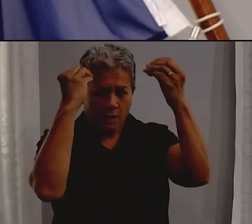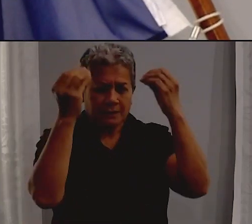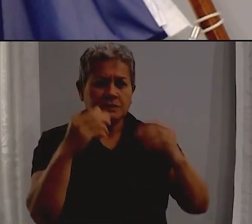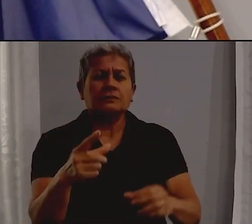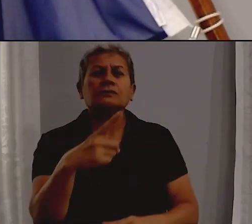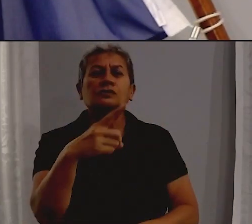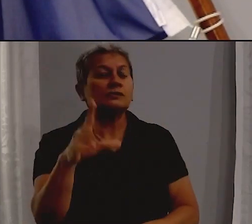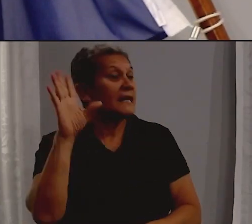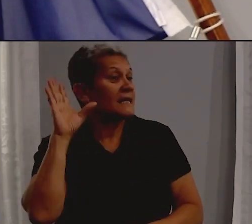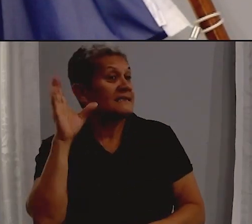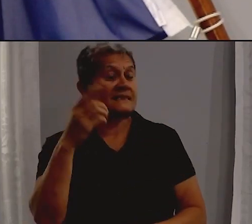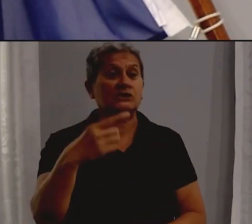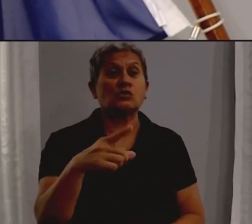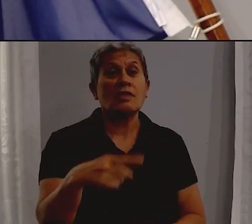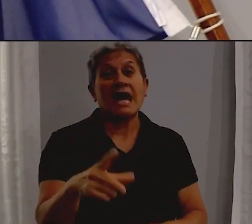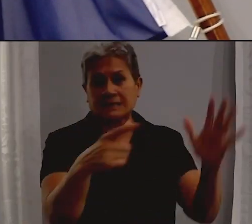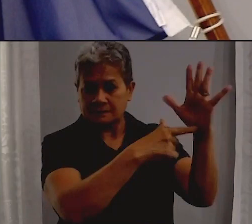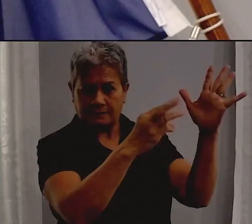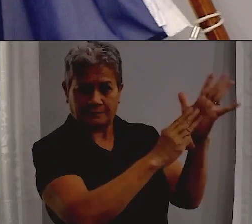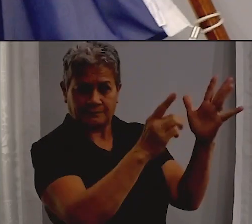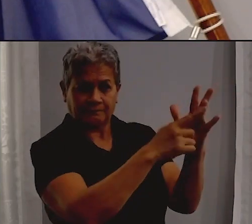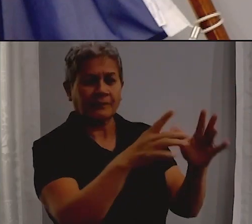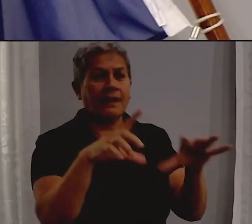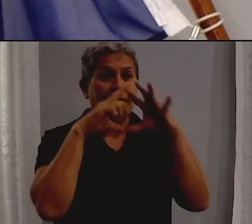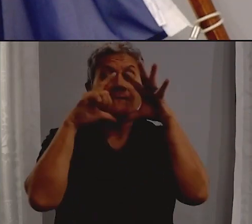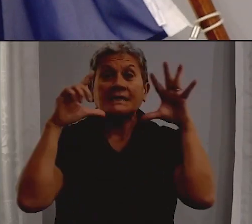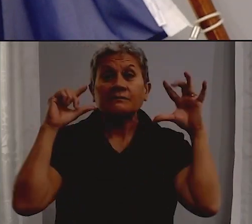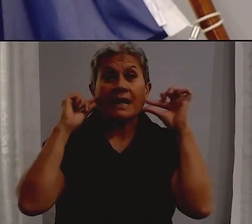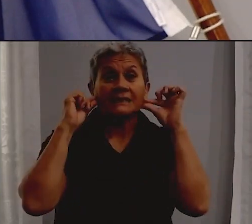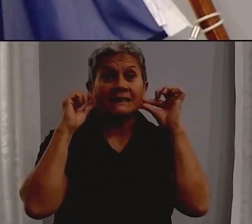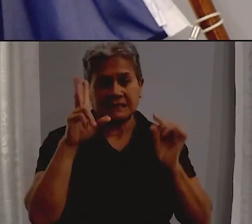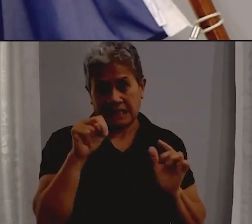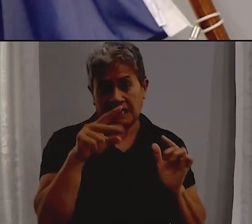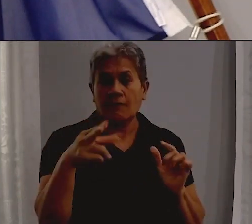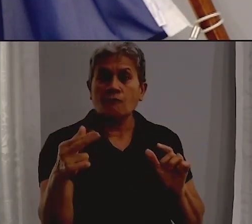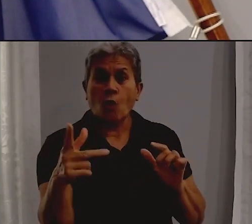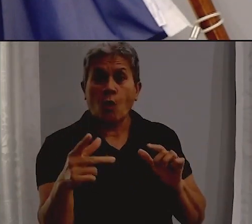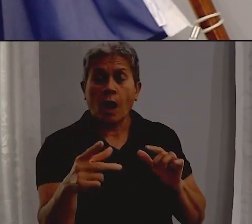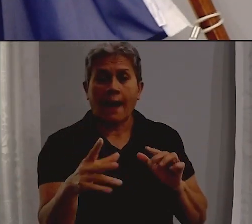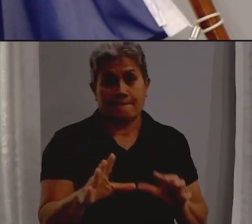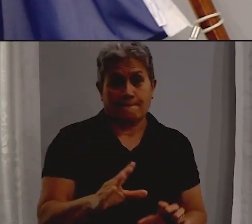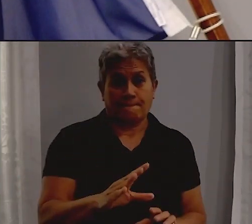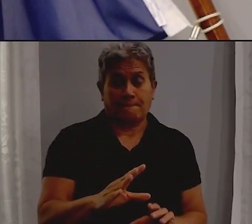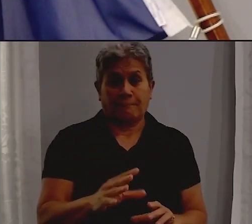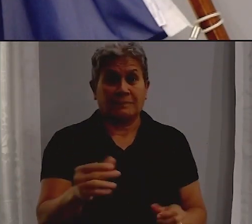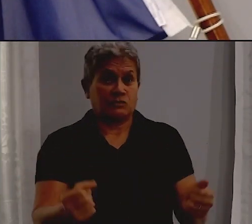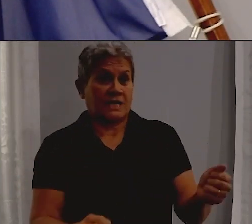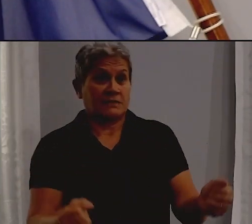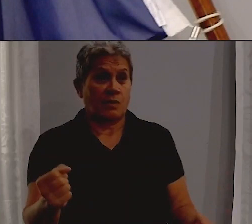on public transport, for workers in close proximity businesses, and required for entry into high-risk